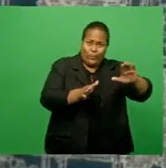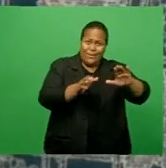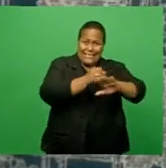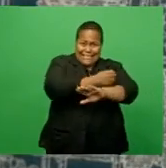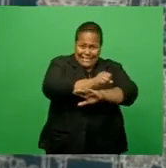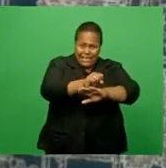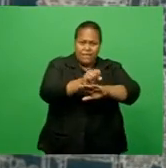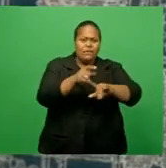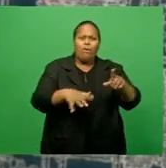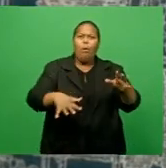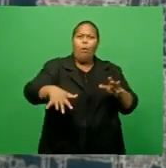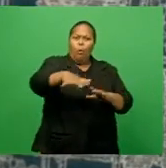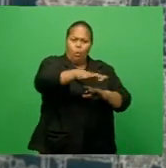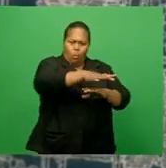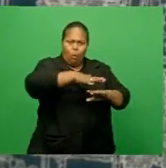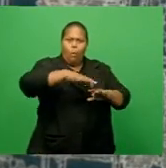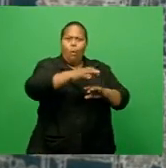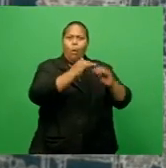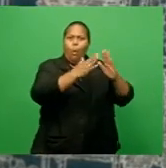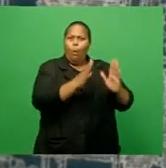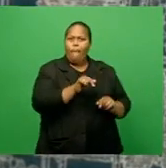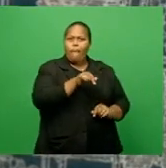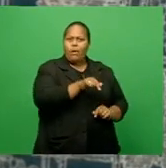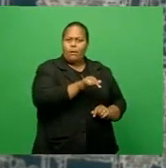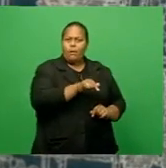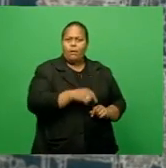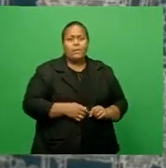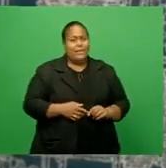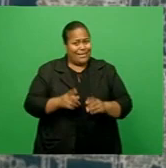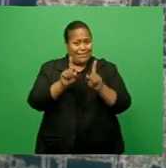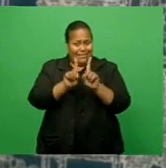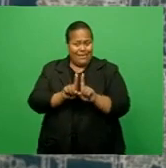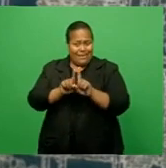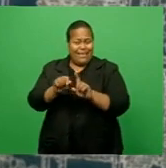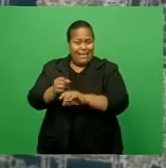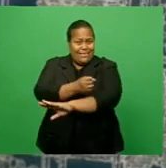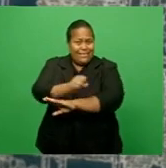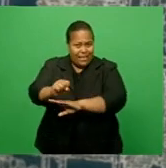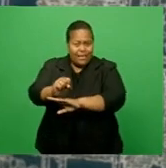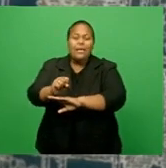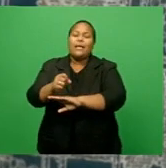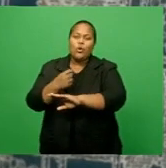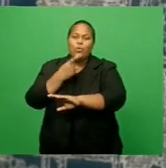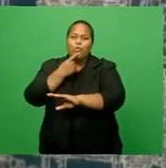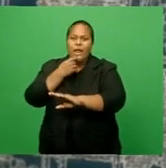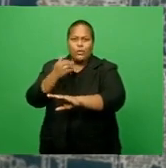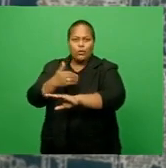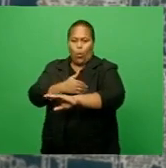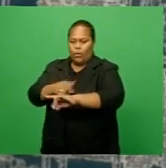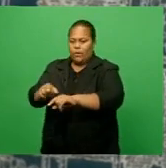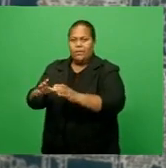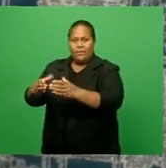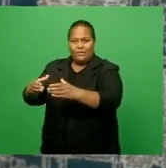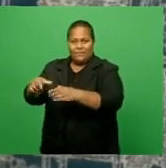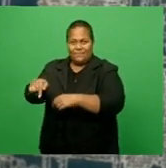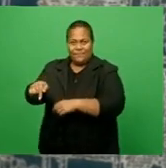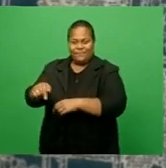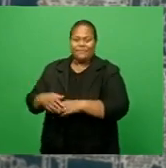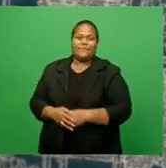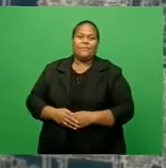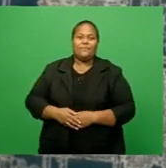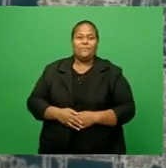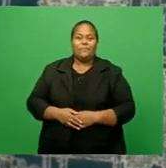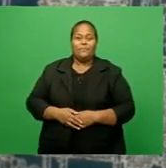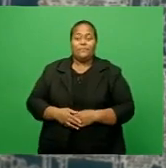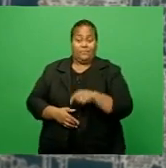ones who are staying to the near to the seawall, they are called the red zone one. And the one that's second to the red zone one,